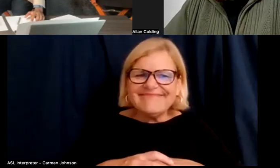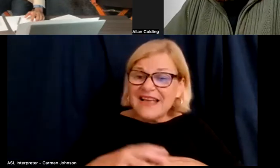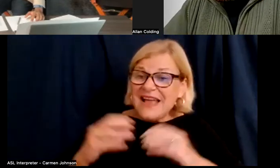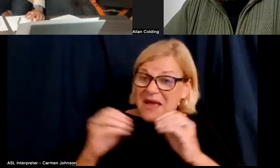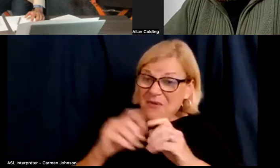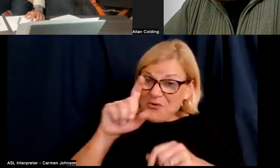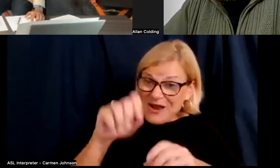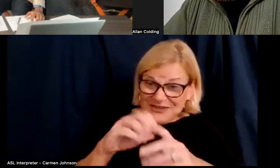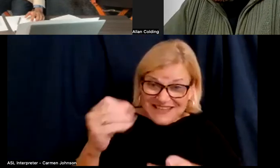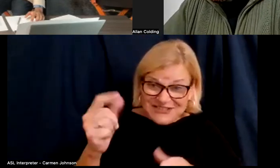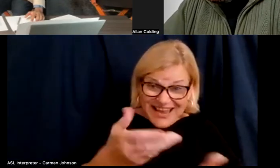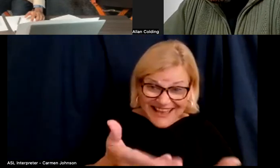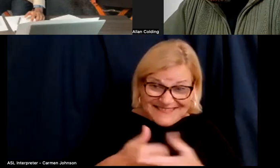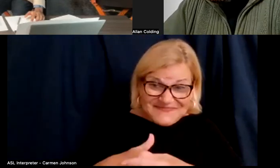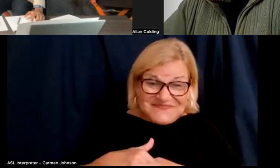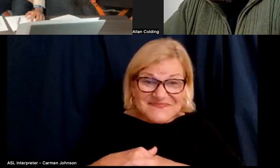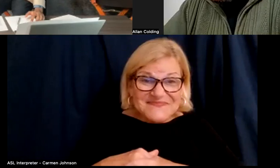in the chat?